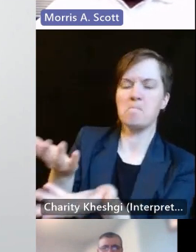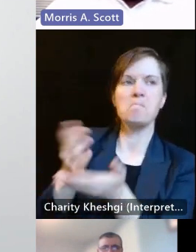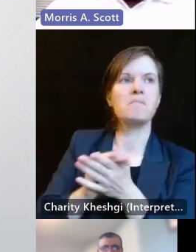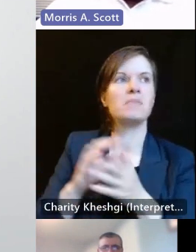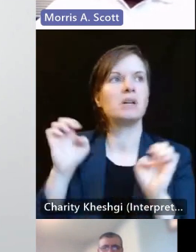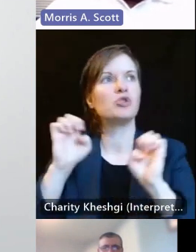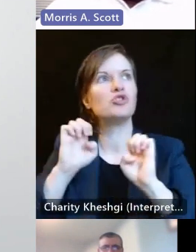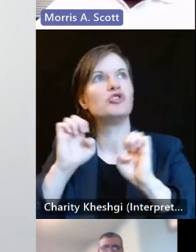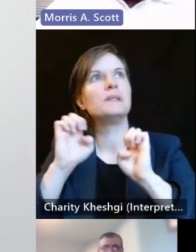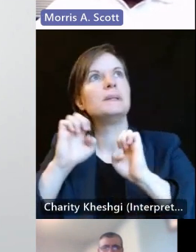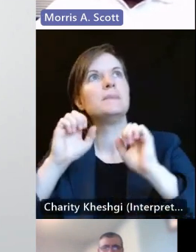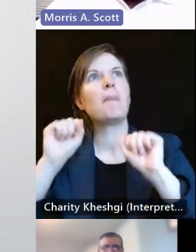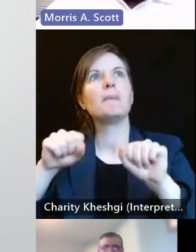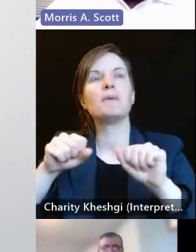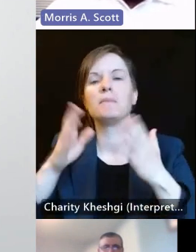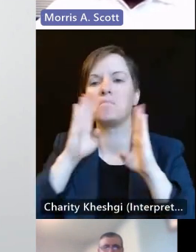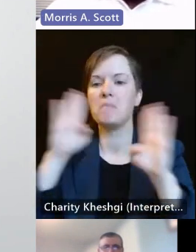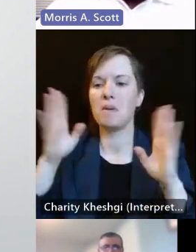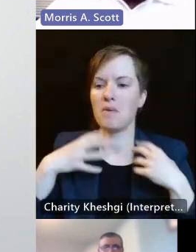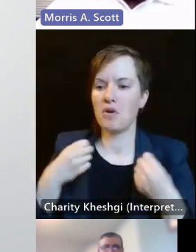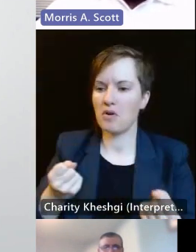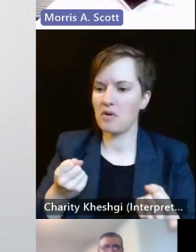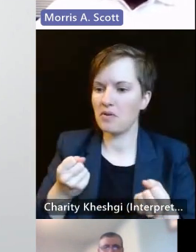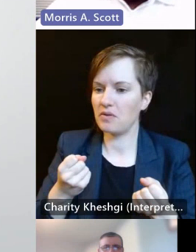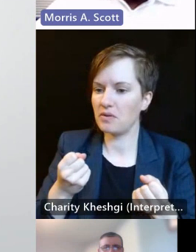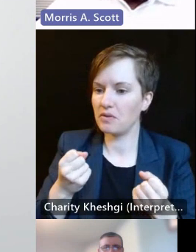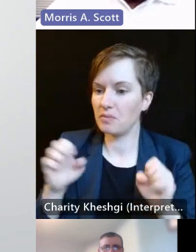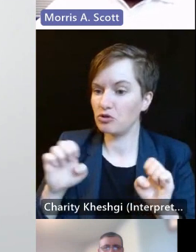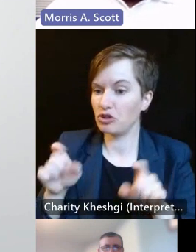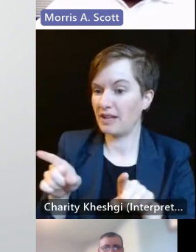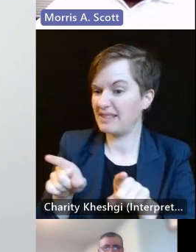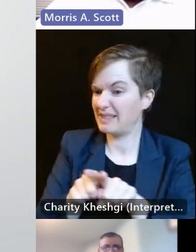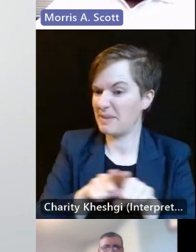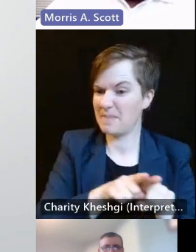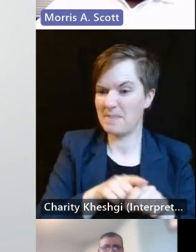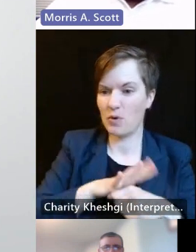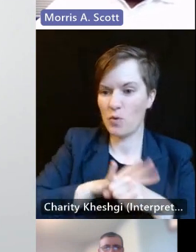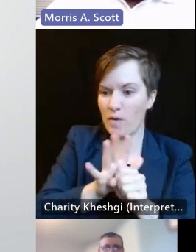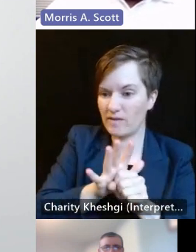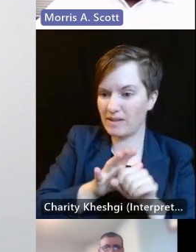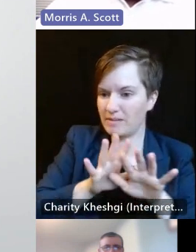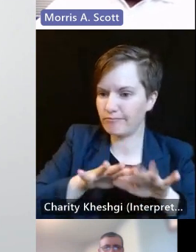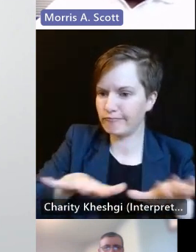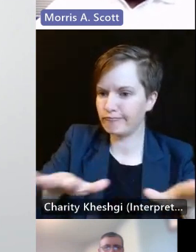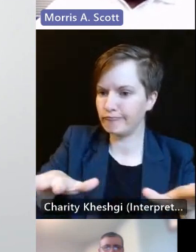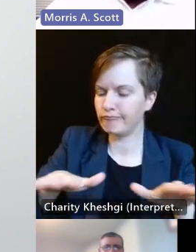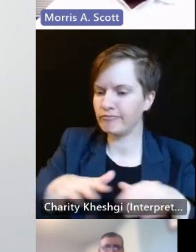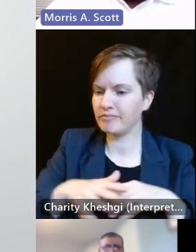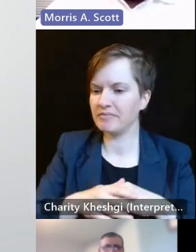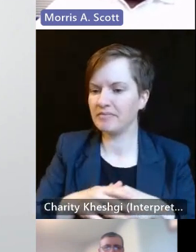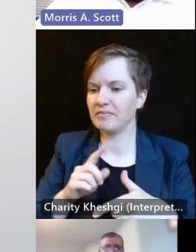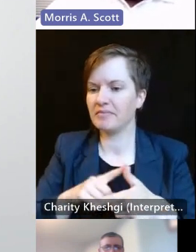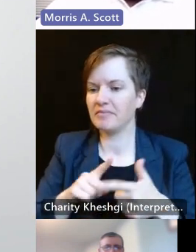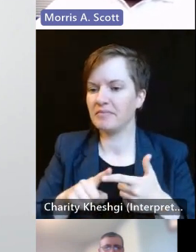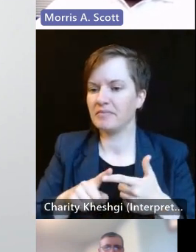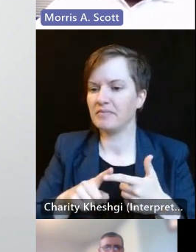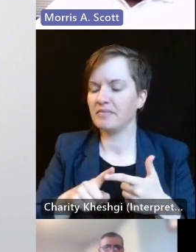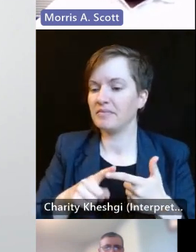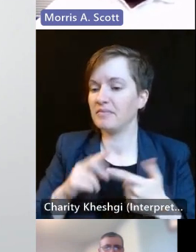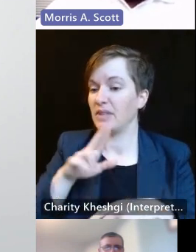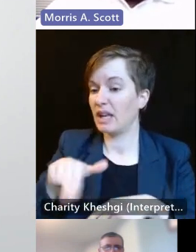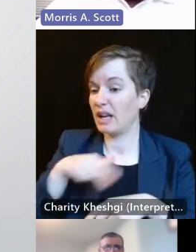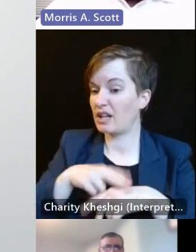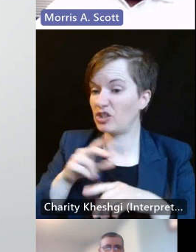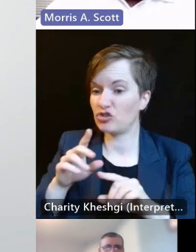health emergencies, for example, the COVID-19 pandemic. Other examples, natural disasters,